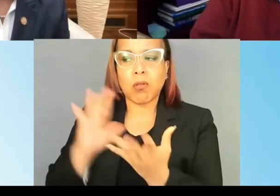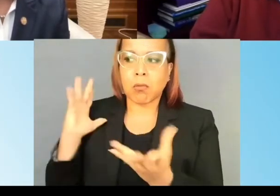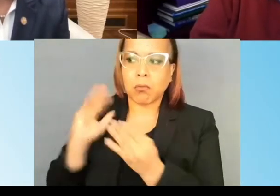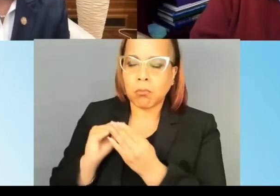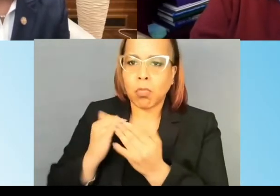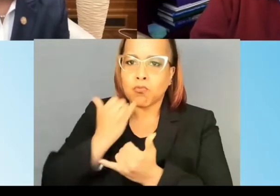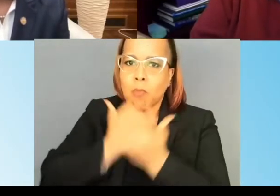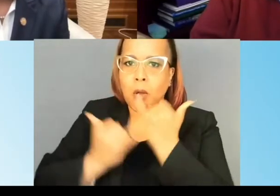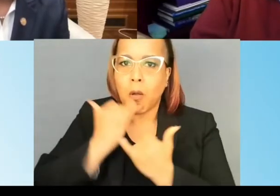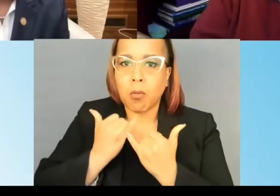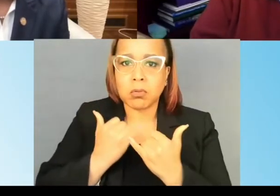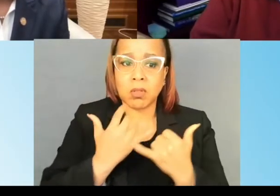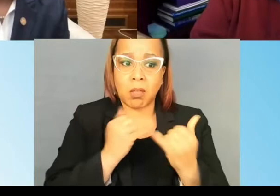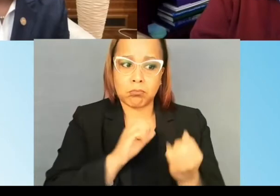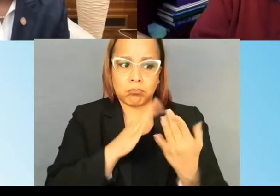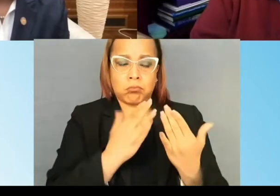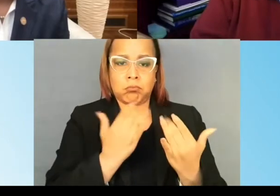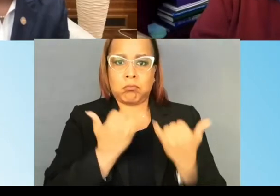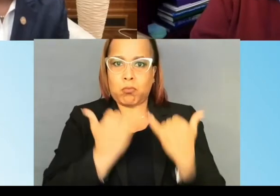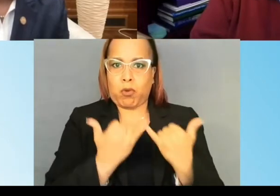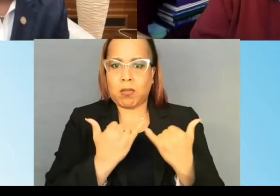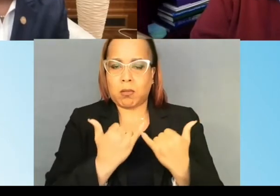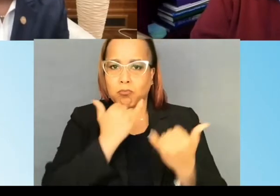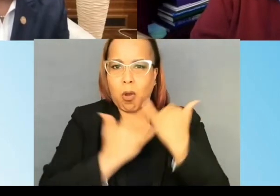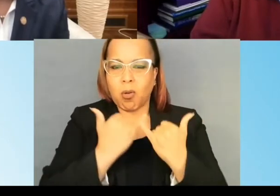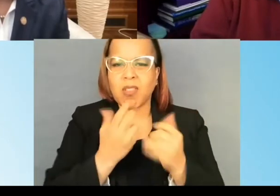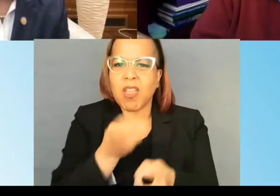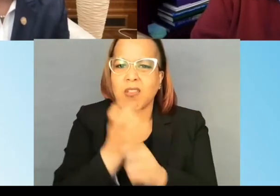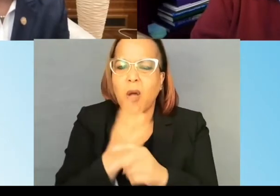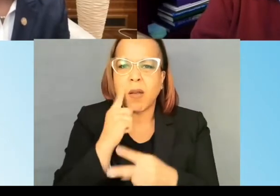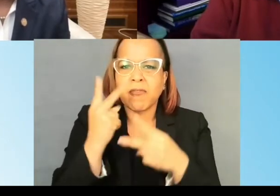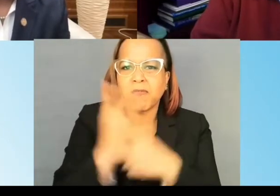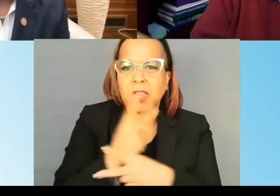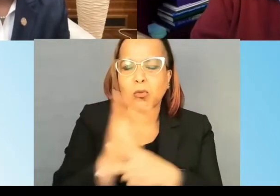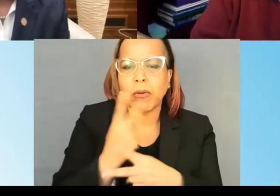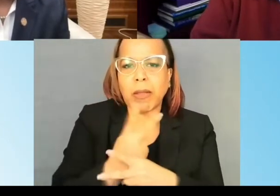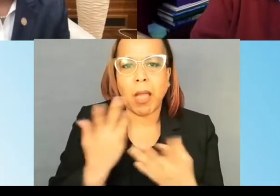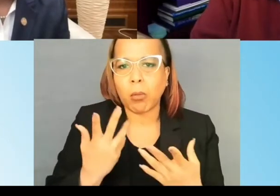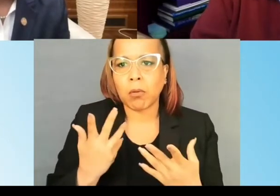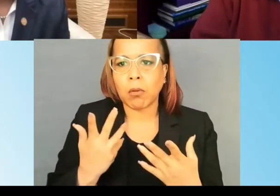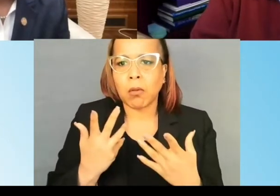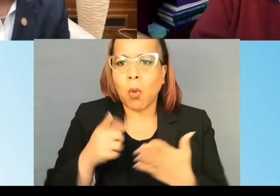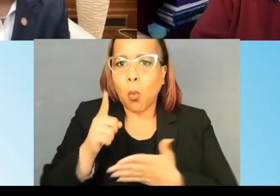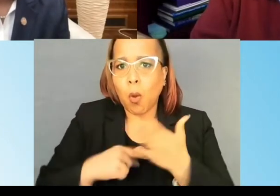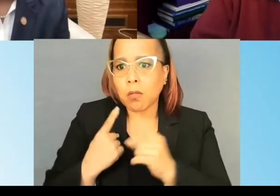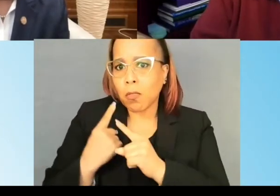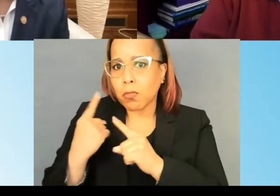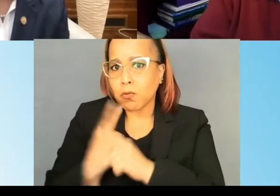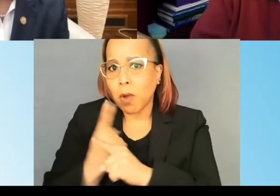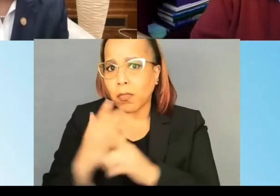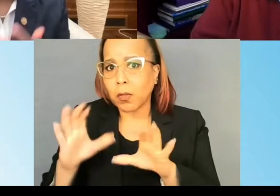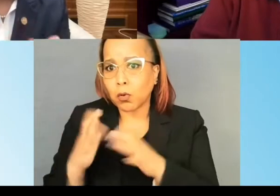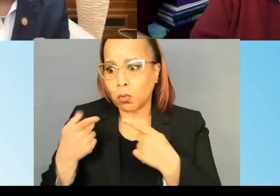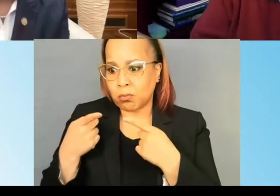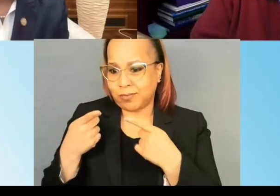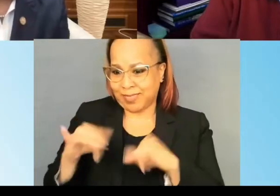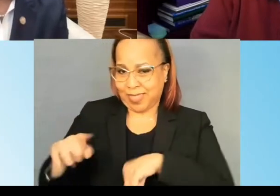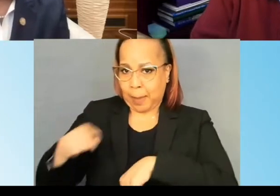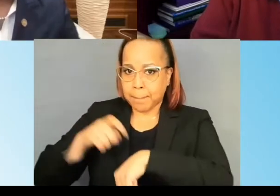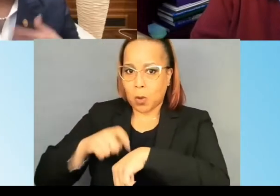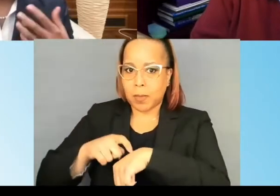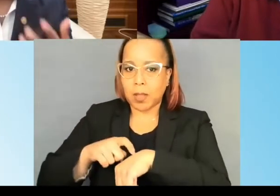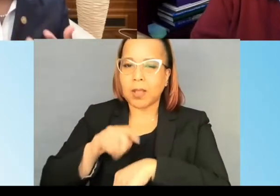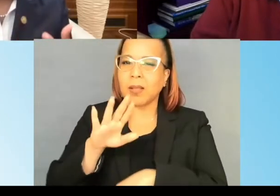present. It's hard. It's hard figuring out in many instances what is the right thing to do in the moment. But that's why I